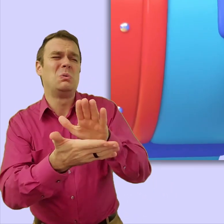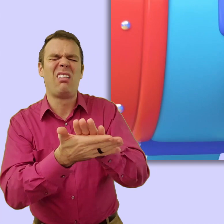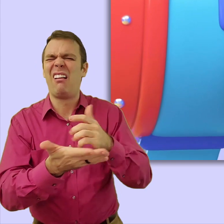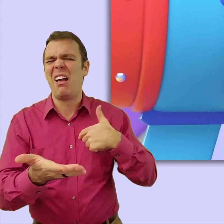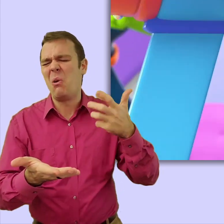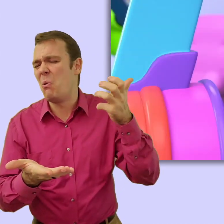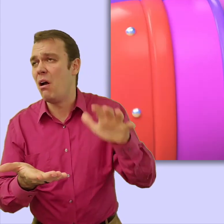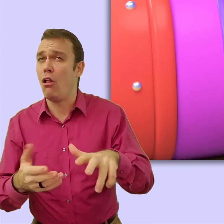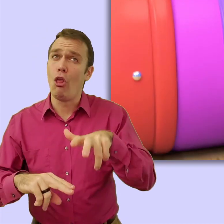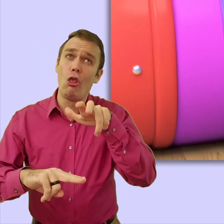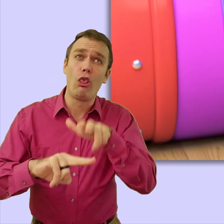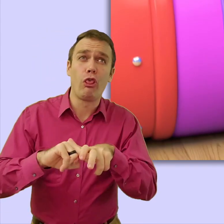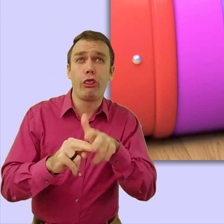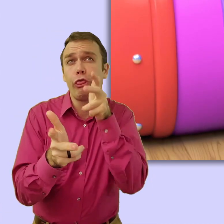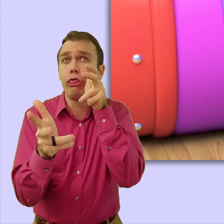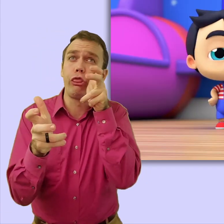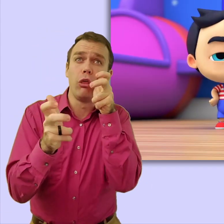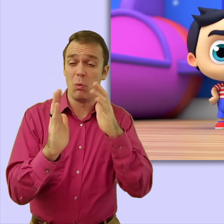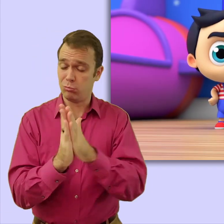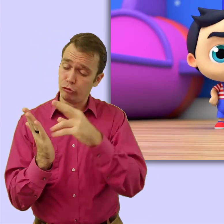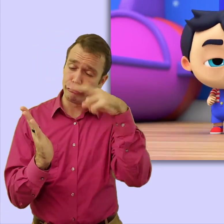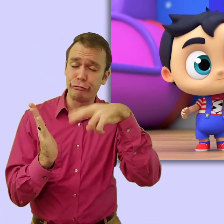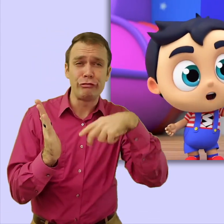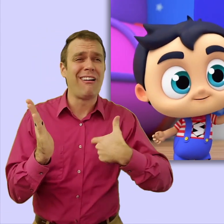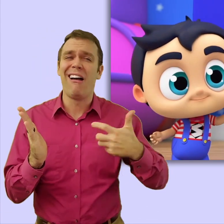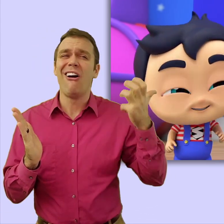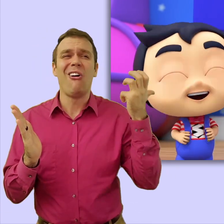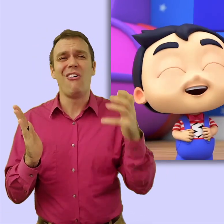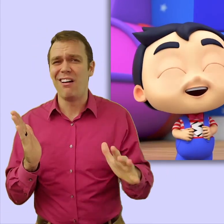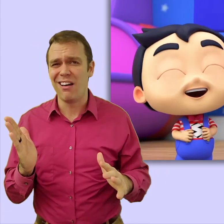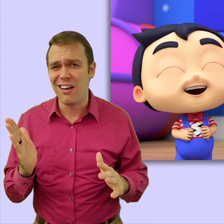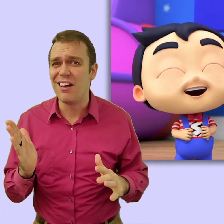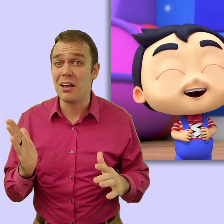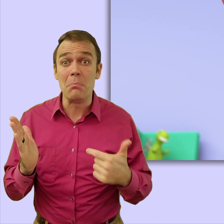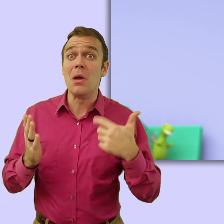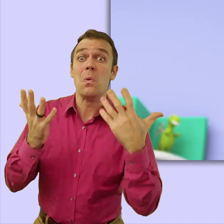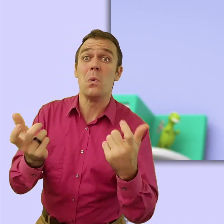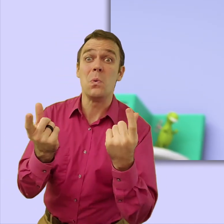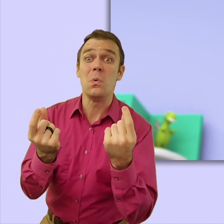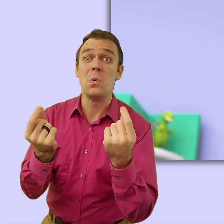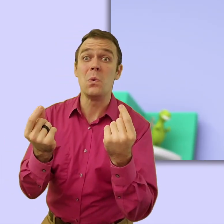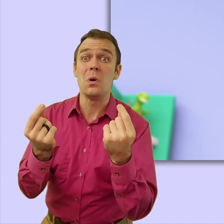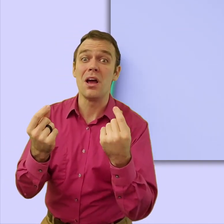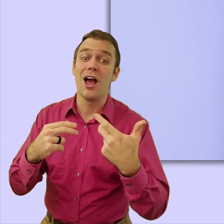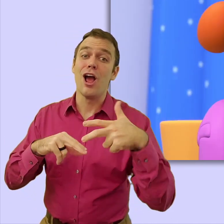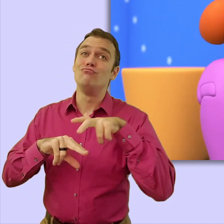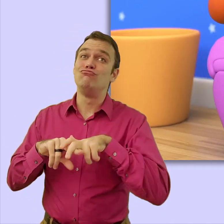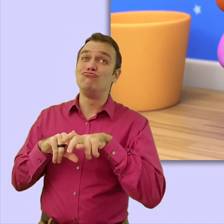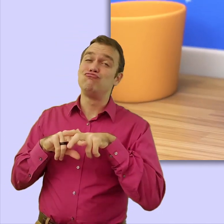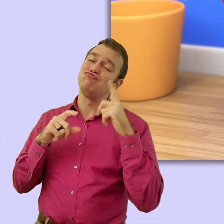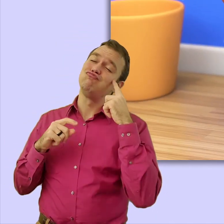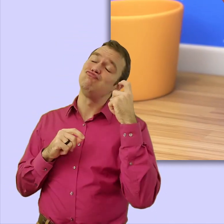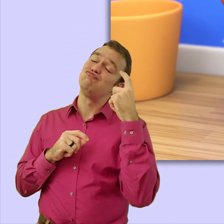to school, or sit in class, or read a book. I just wanna sit and